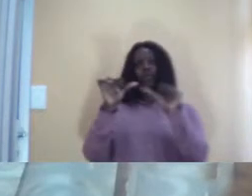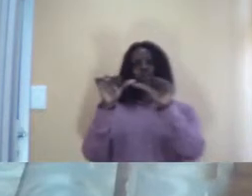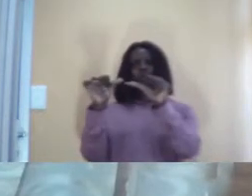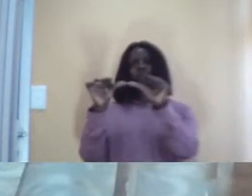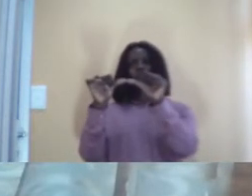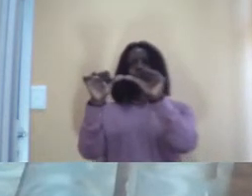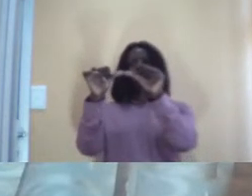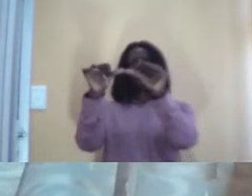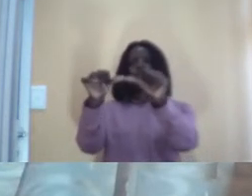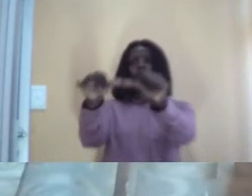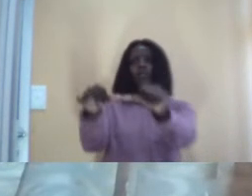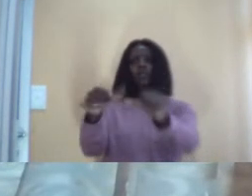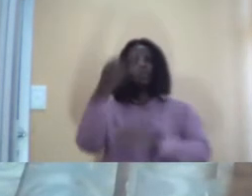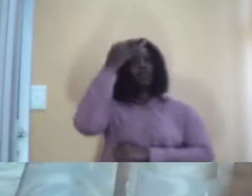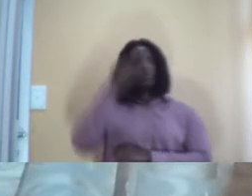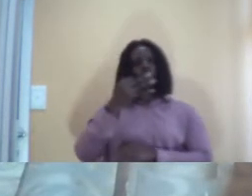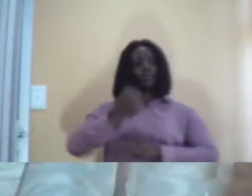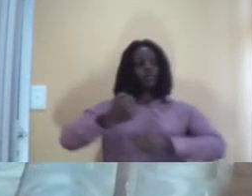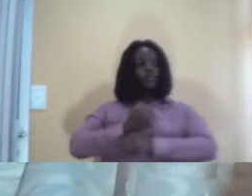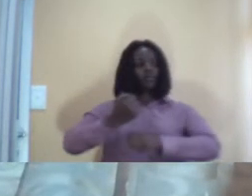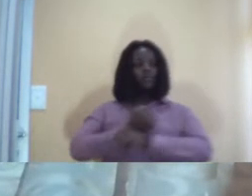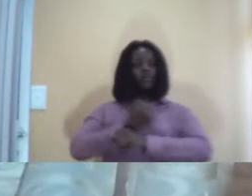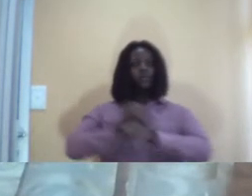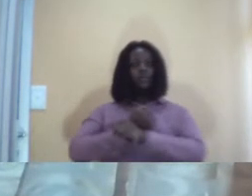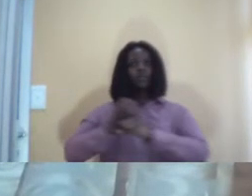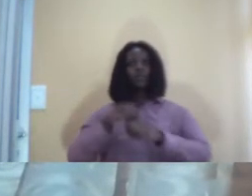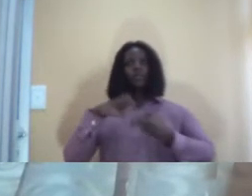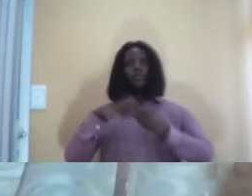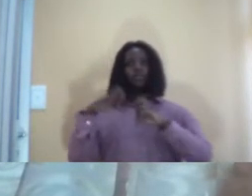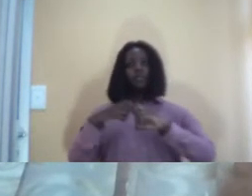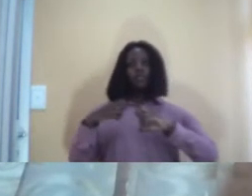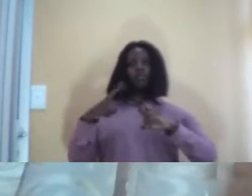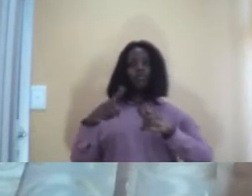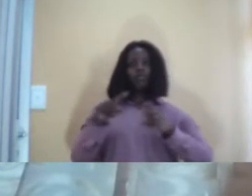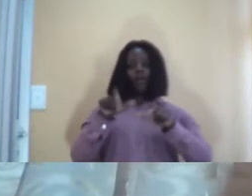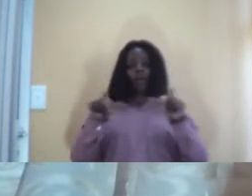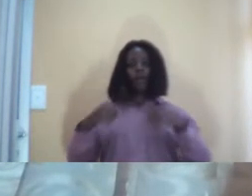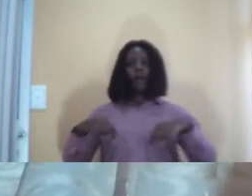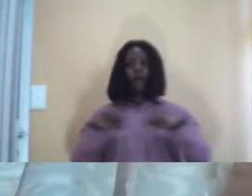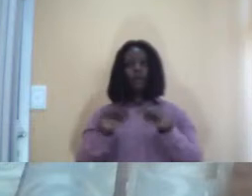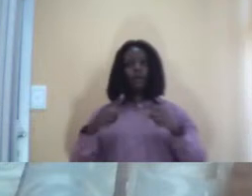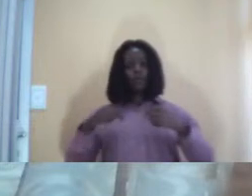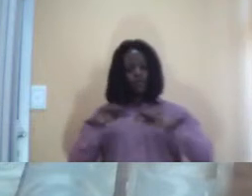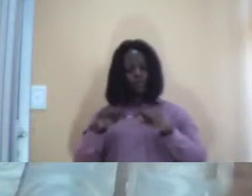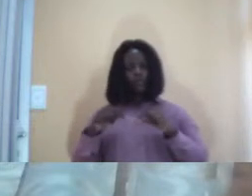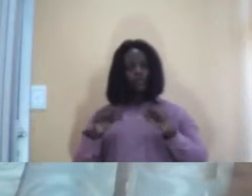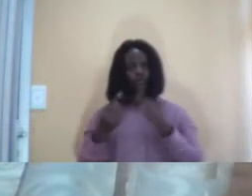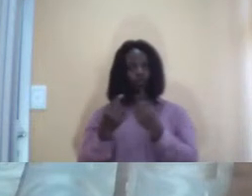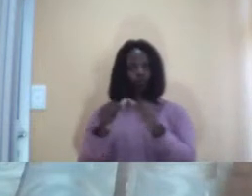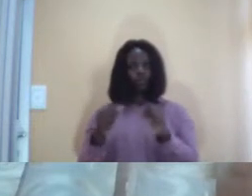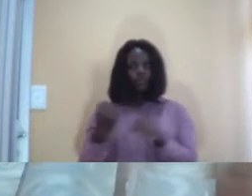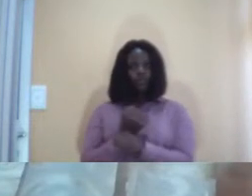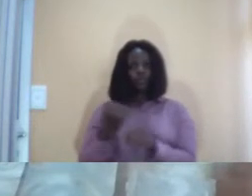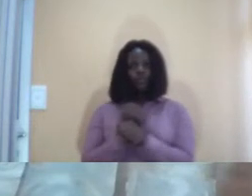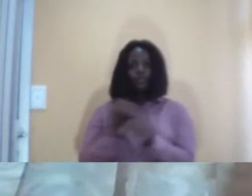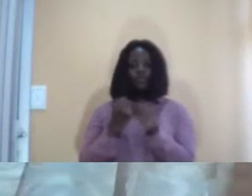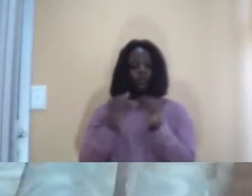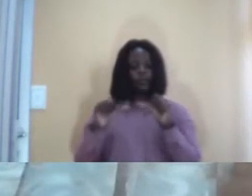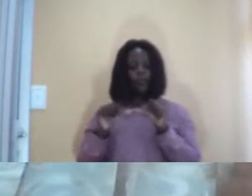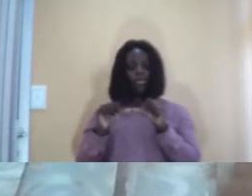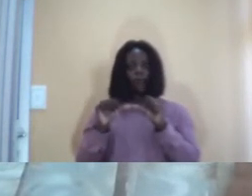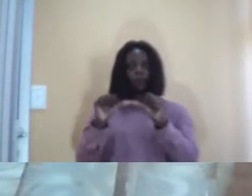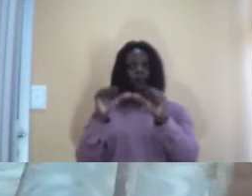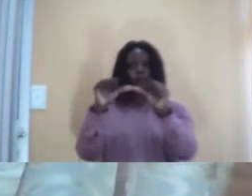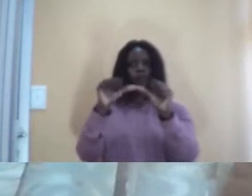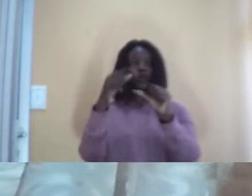any struggle that affects our people. In doing so, we shall continue working hard to achieve our